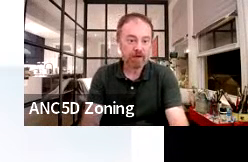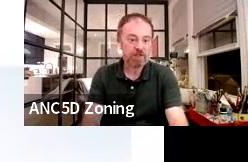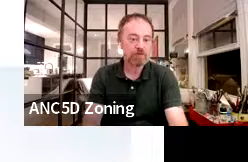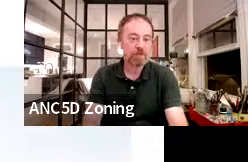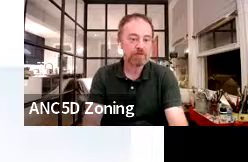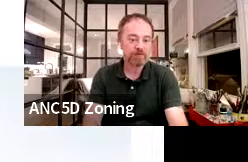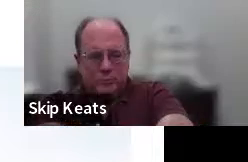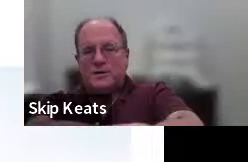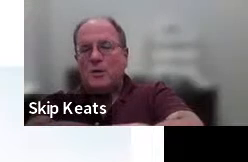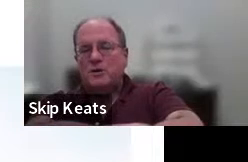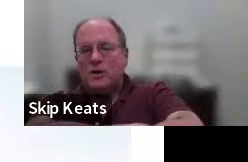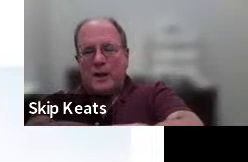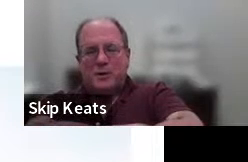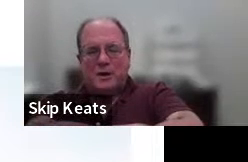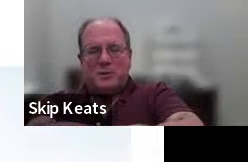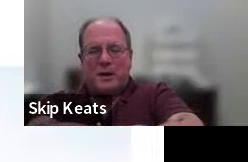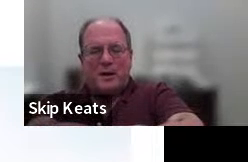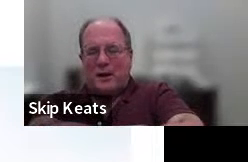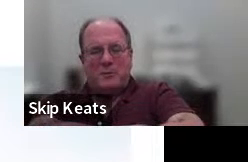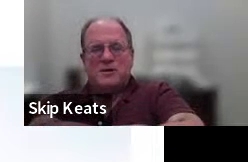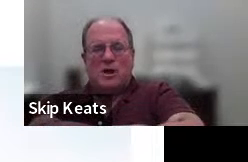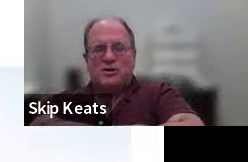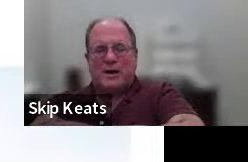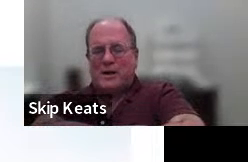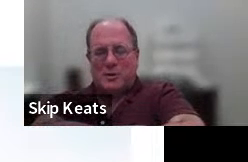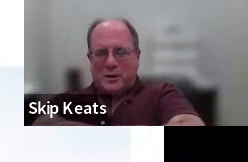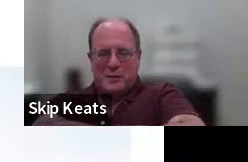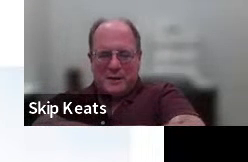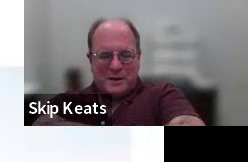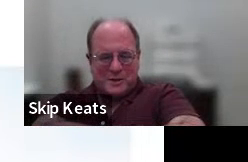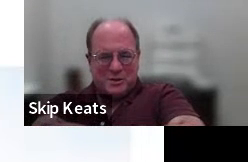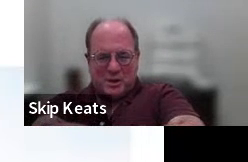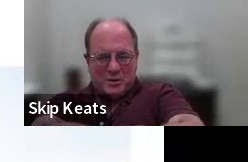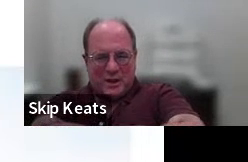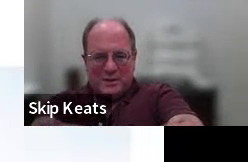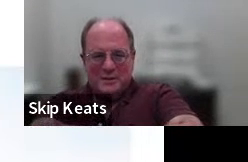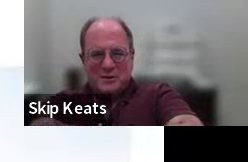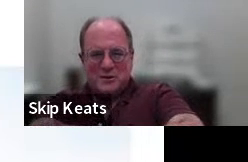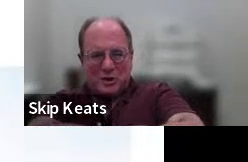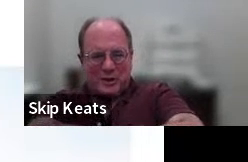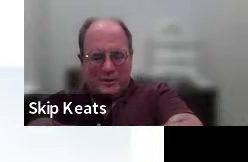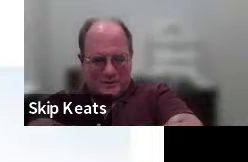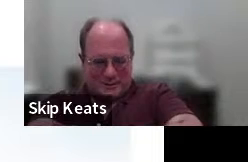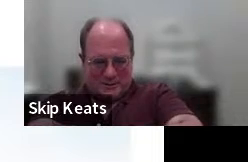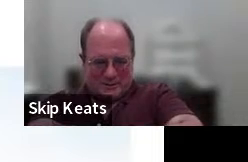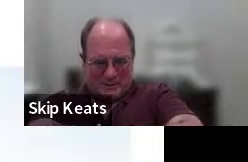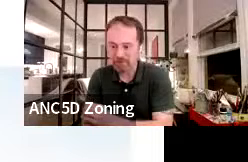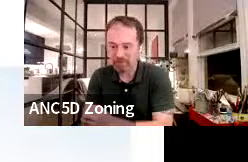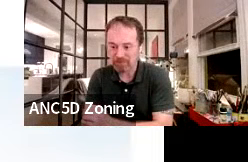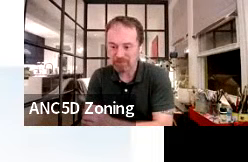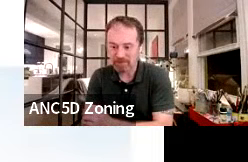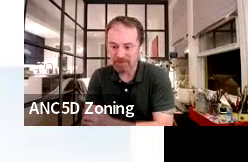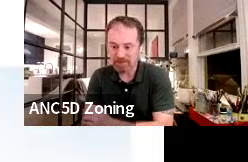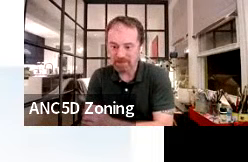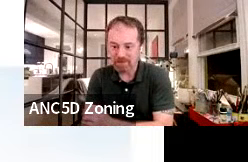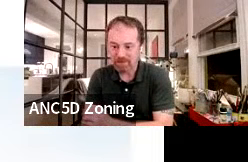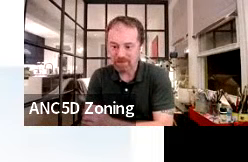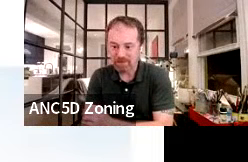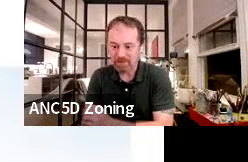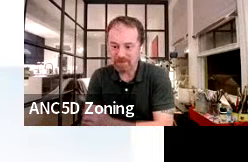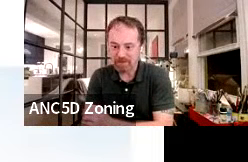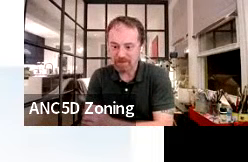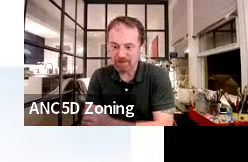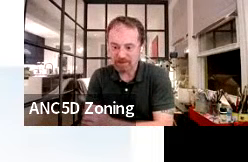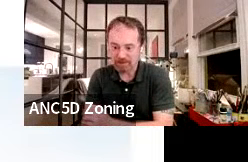footage of the units? Oh, yes. I'm sorry. I thought I was lost track. I thought that had been answered. Okay. Sorry. Okay, does JBG